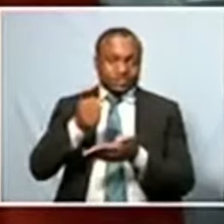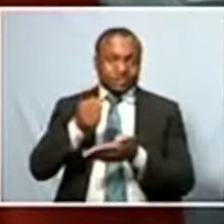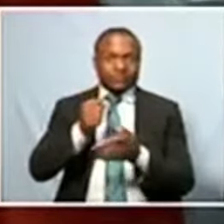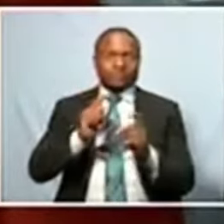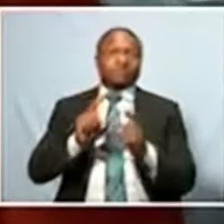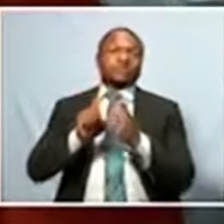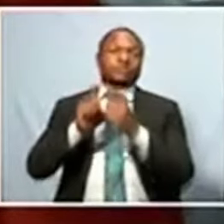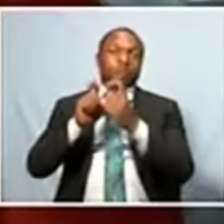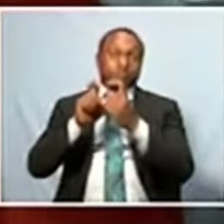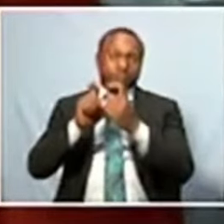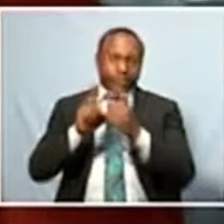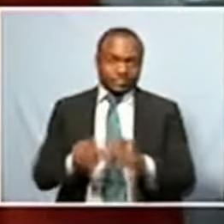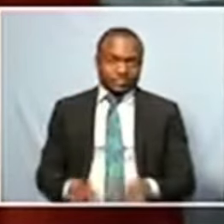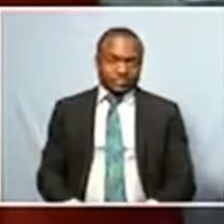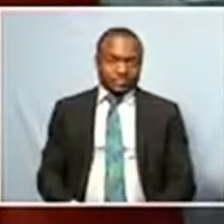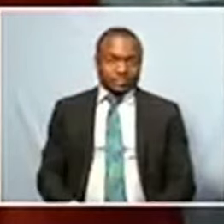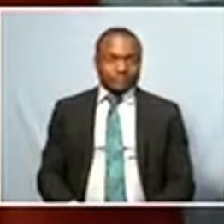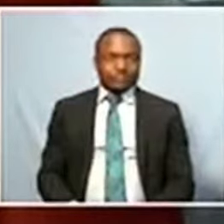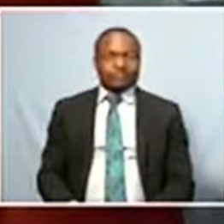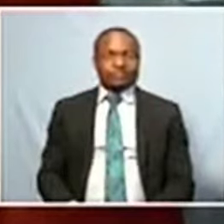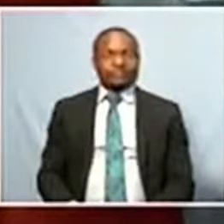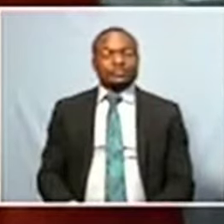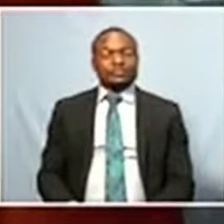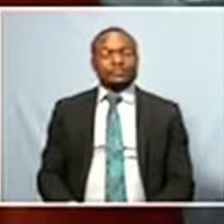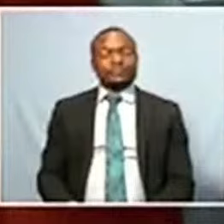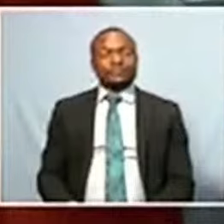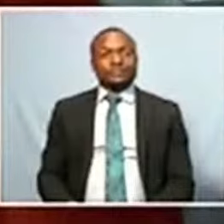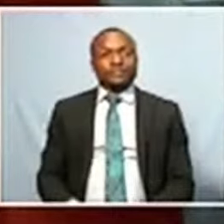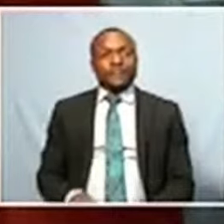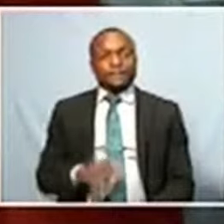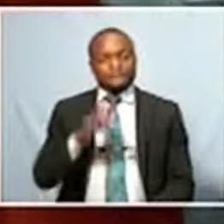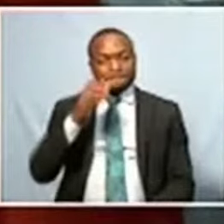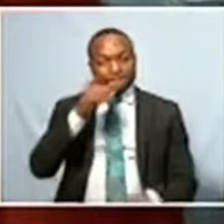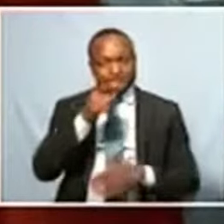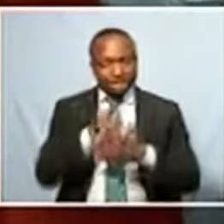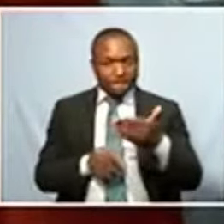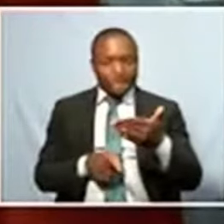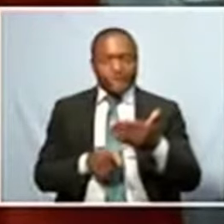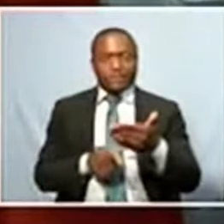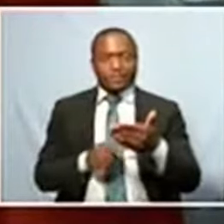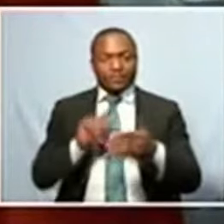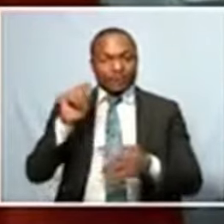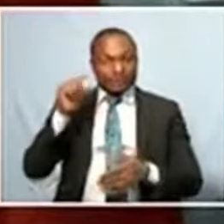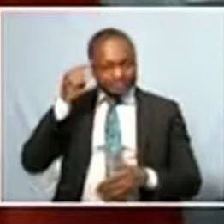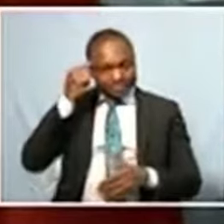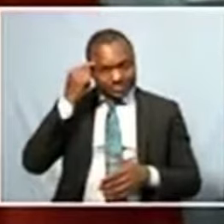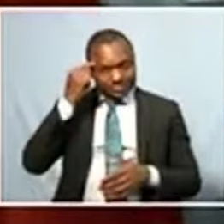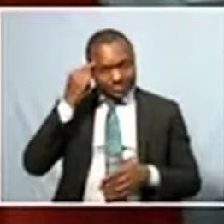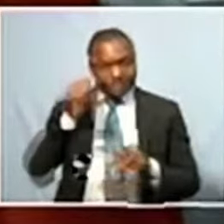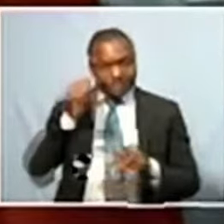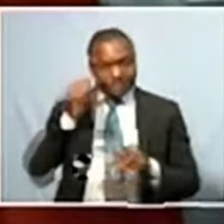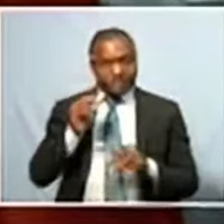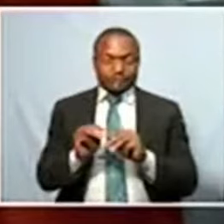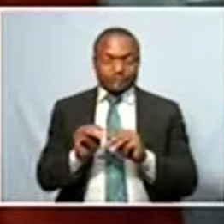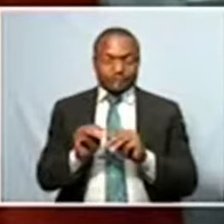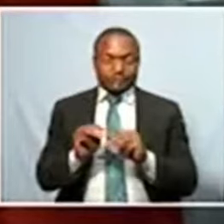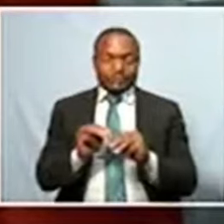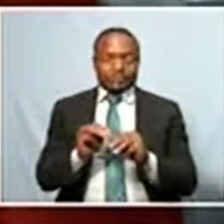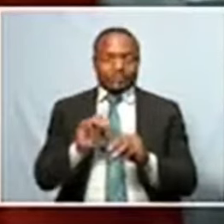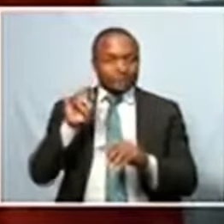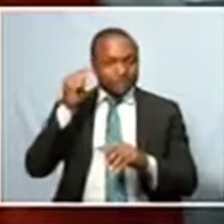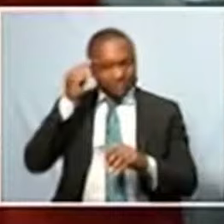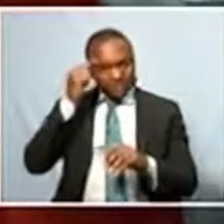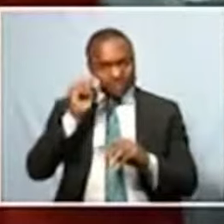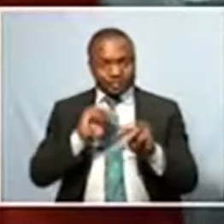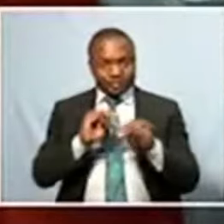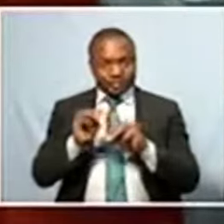constraints. Unfortunately, that's what the government could afford, the Treasury could afford